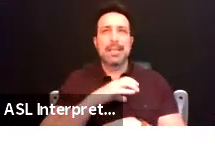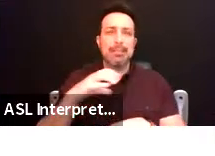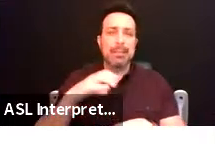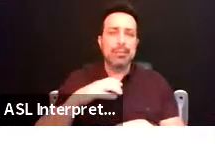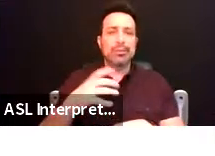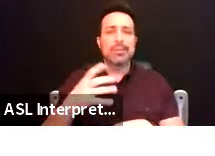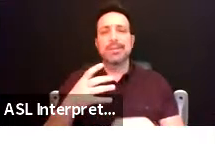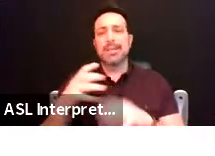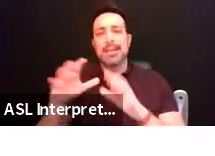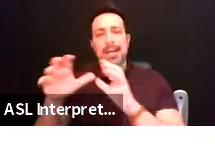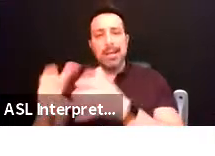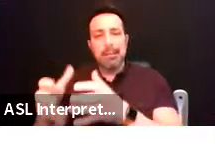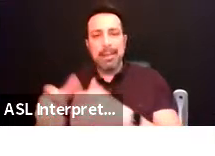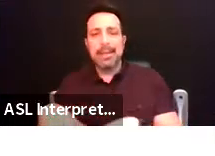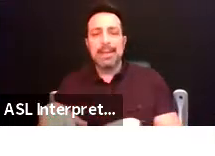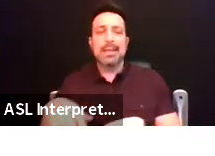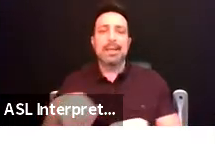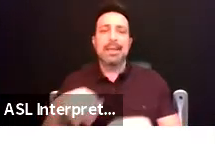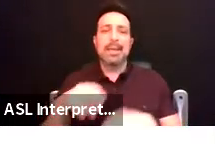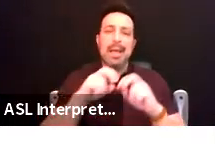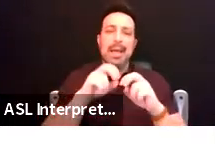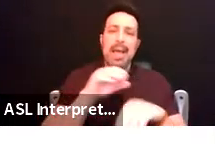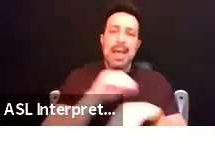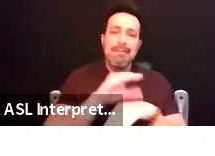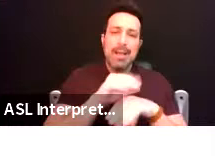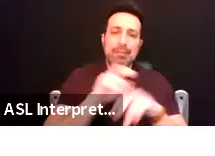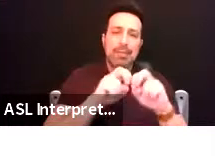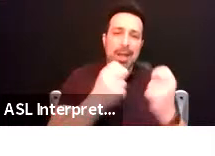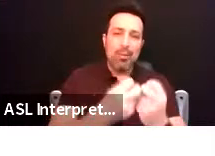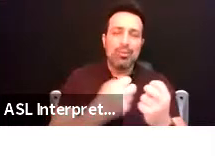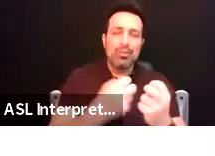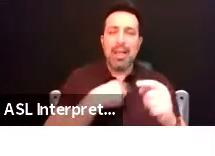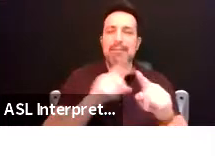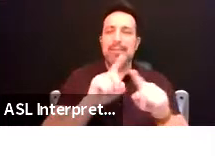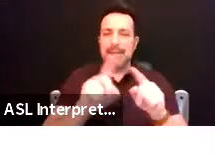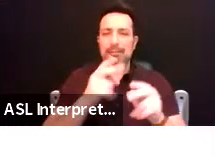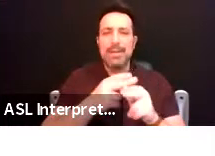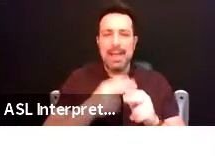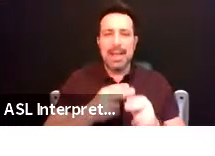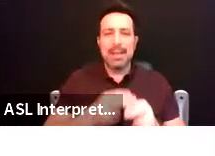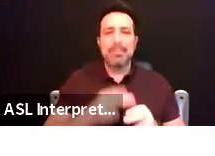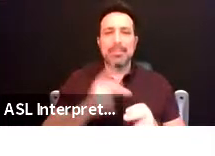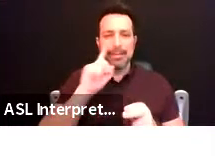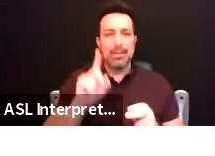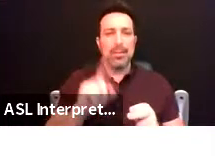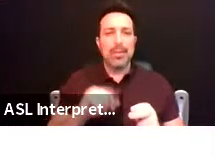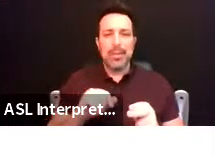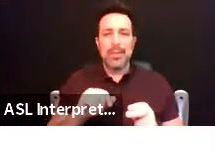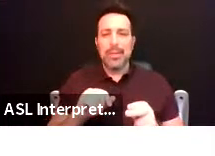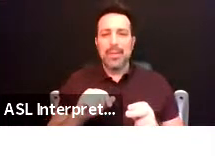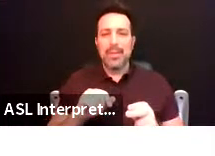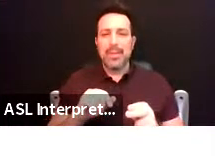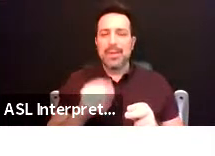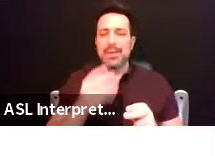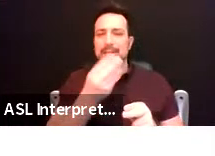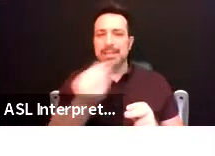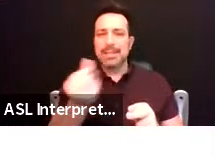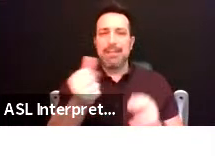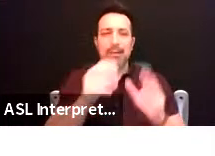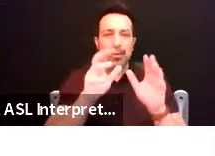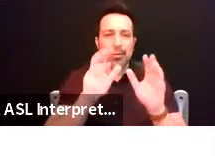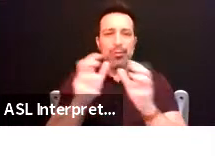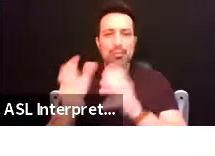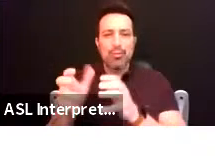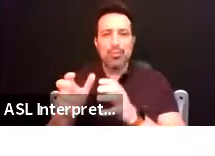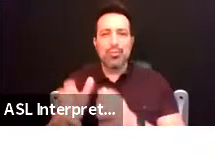commissions, committees, advisory councils. There's different names for several of the different groups, but